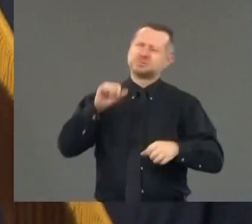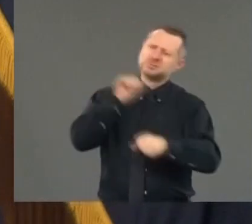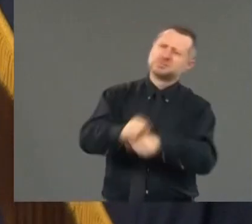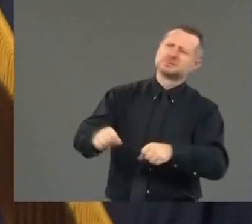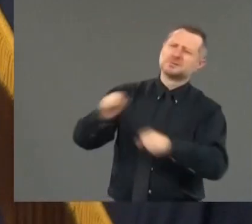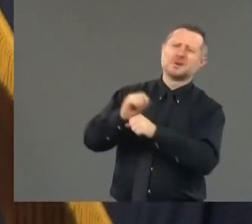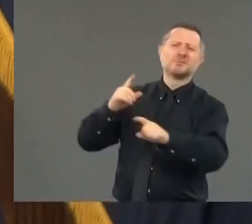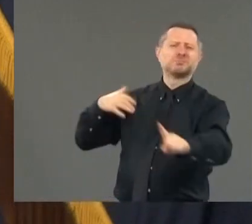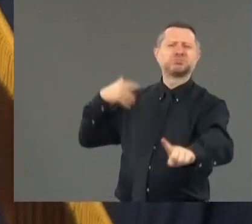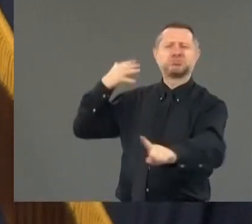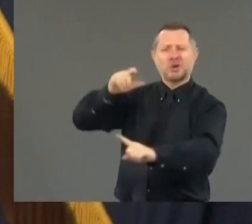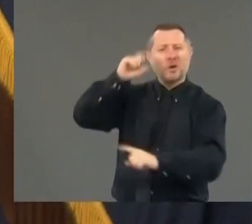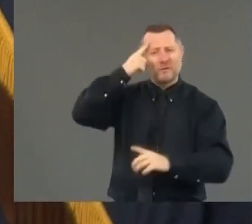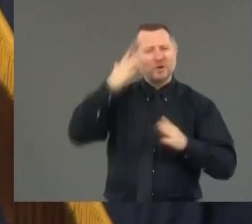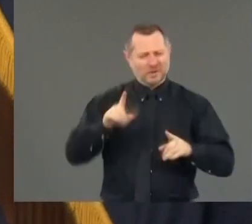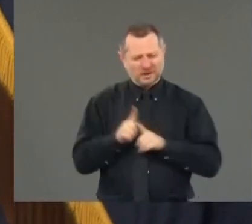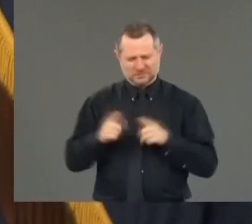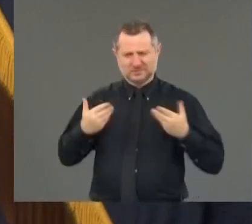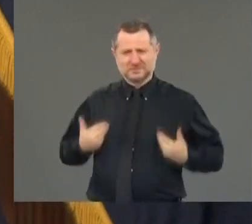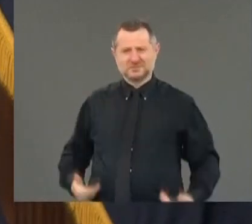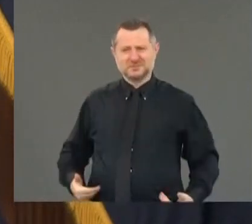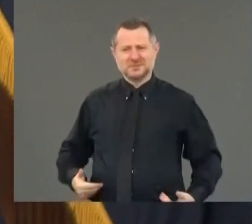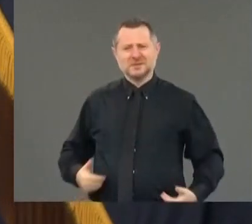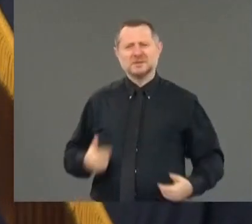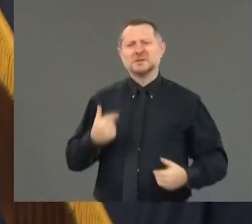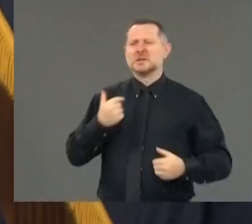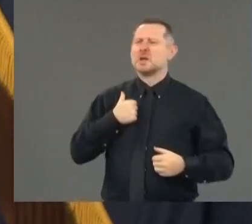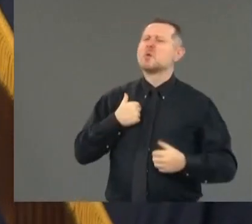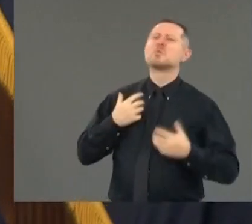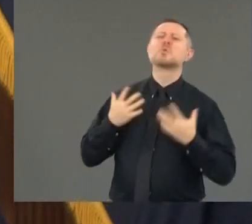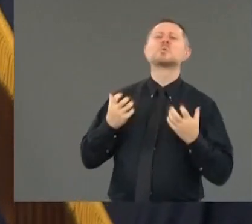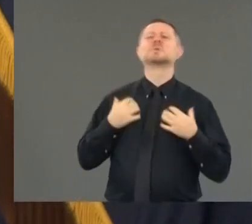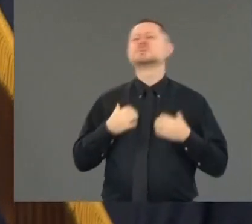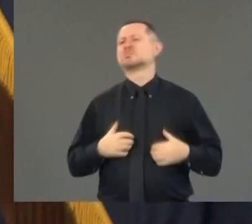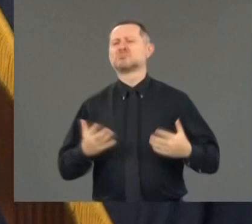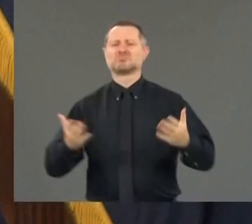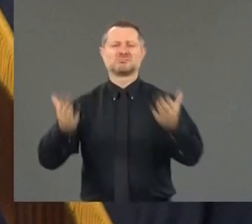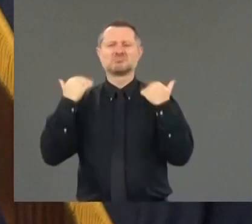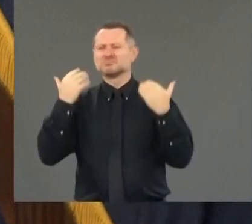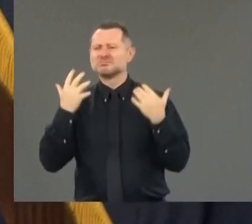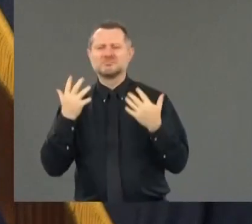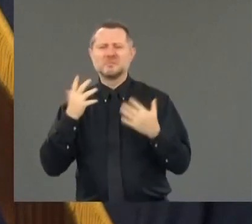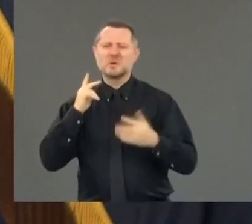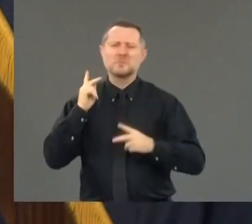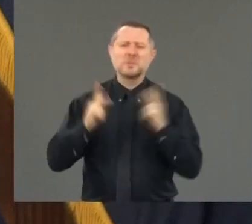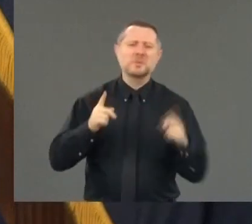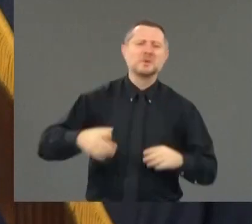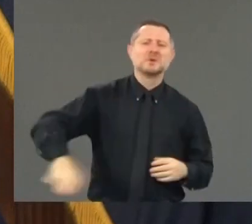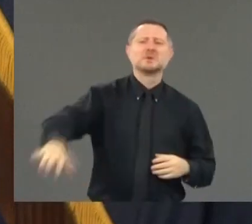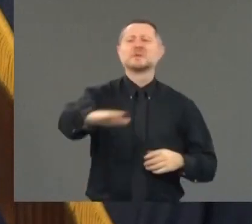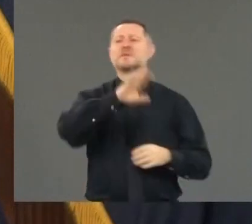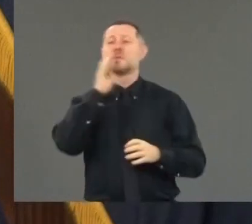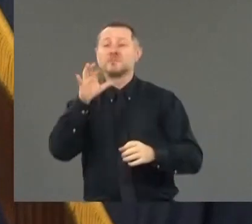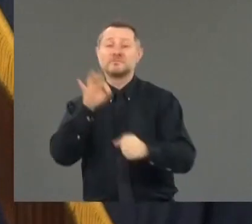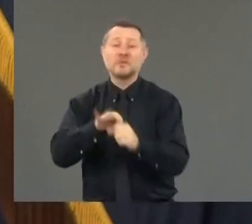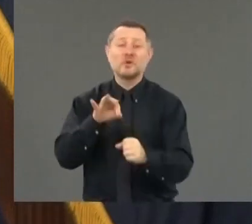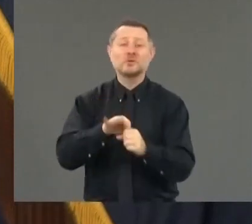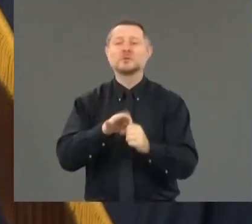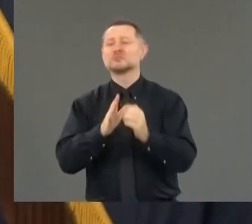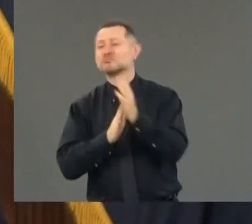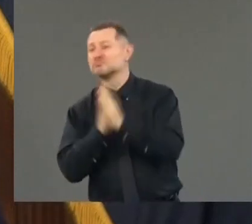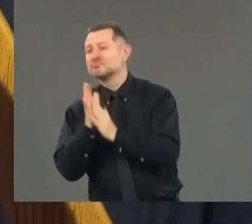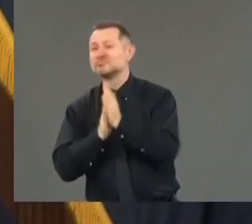governor. I would welcome an empowered citizenry that says, yes,